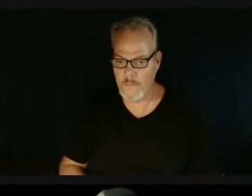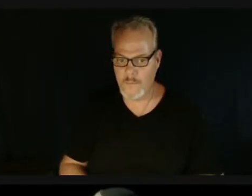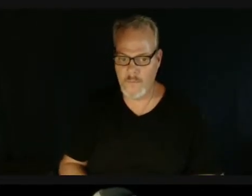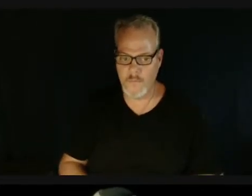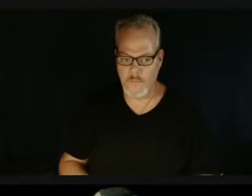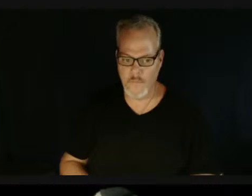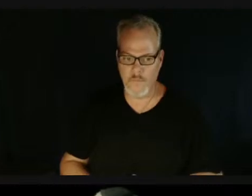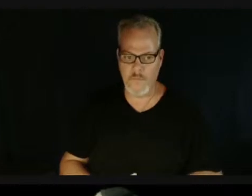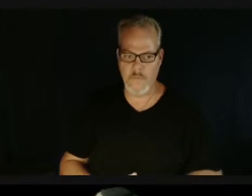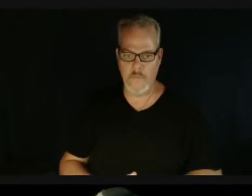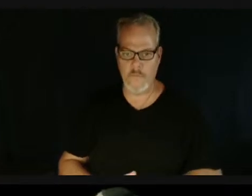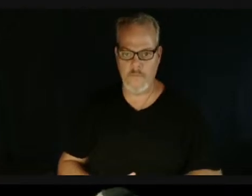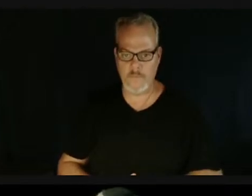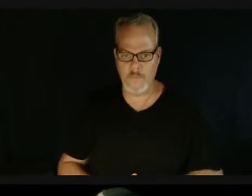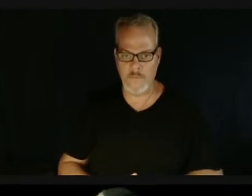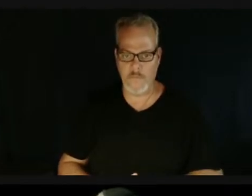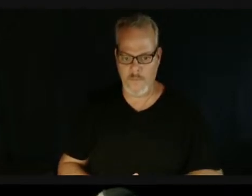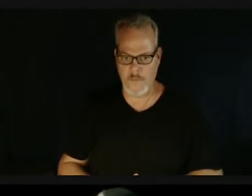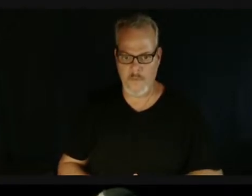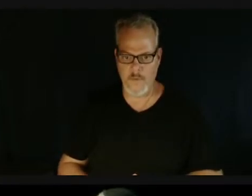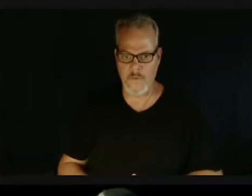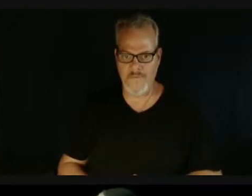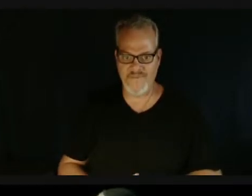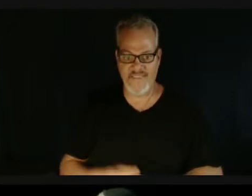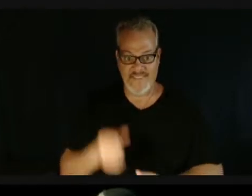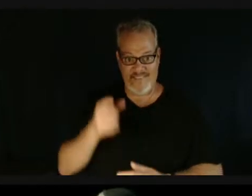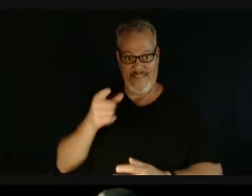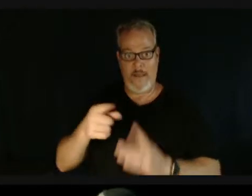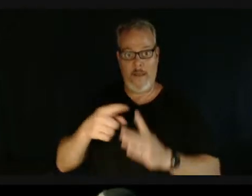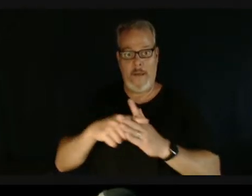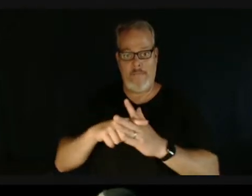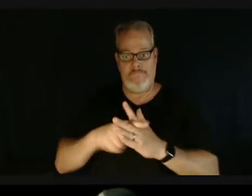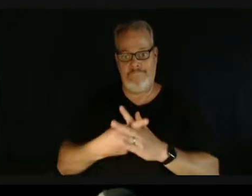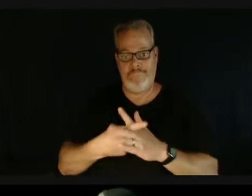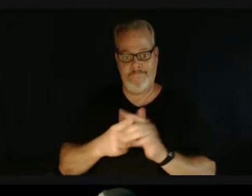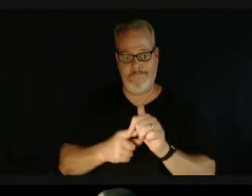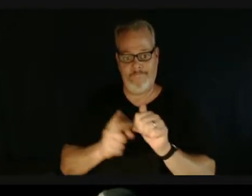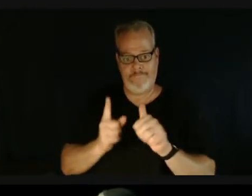So let's see, this one begins here